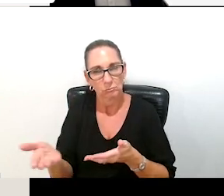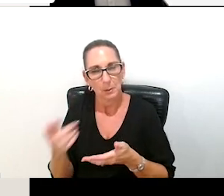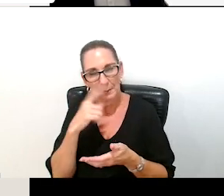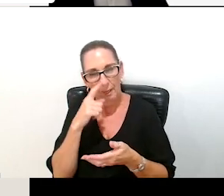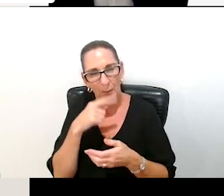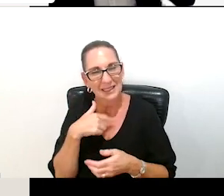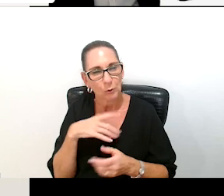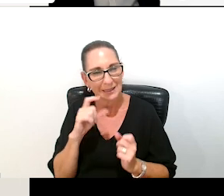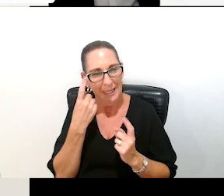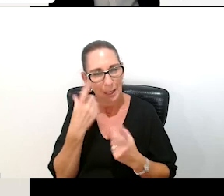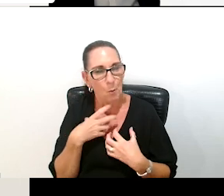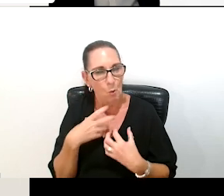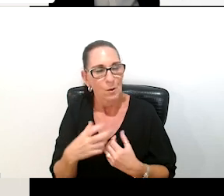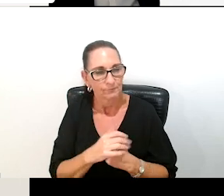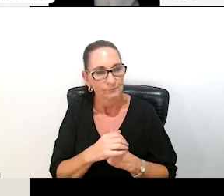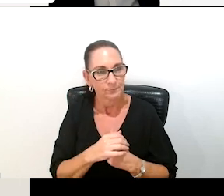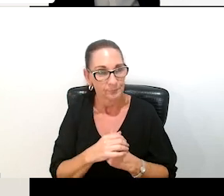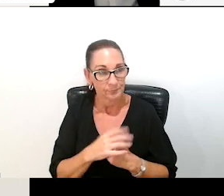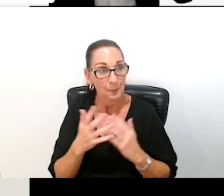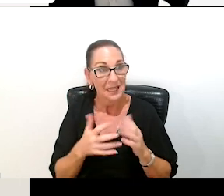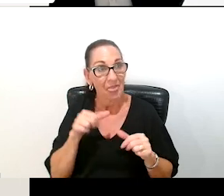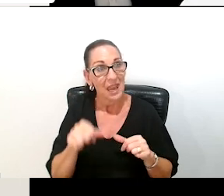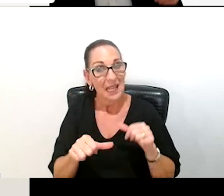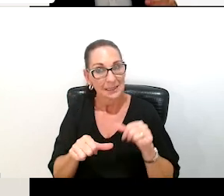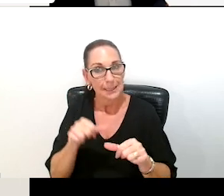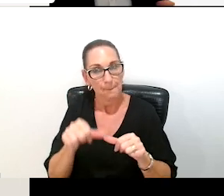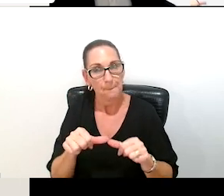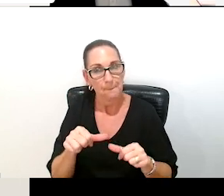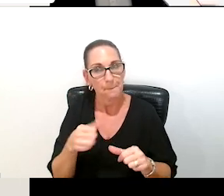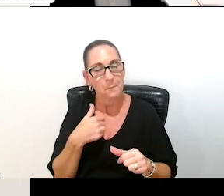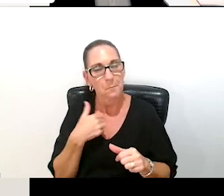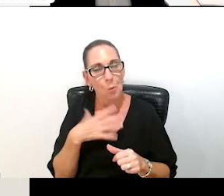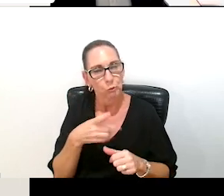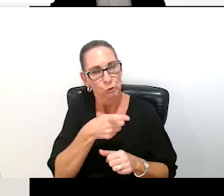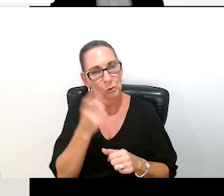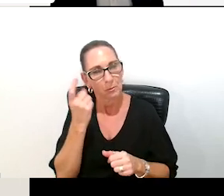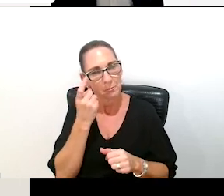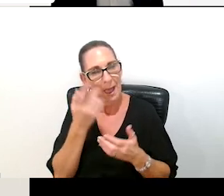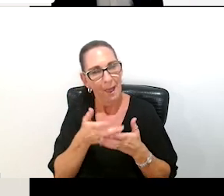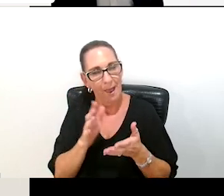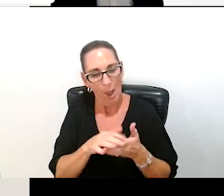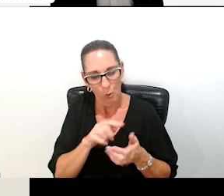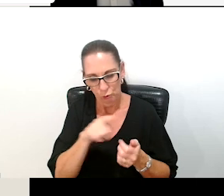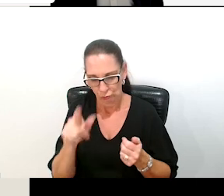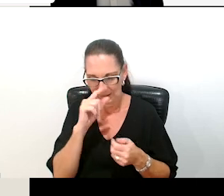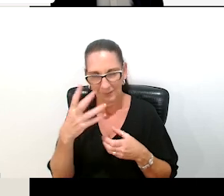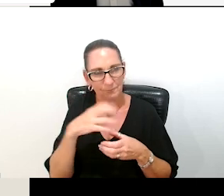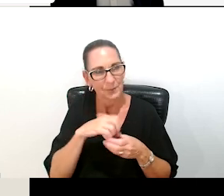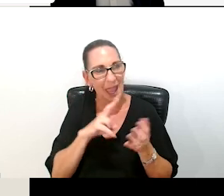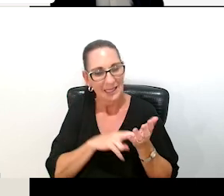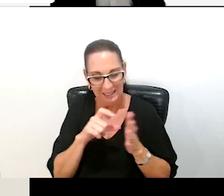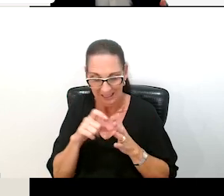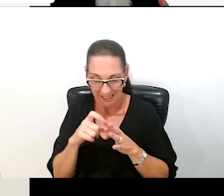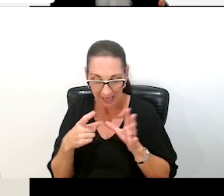understand. So for the next steps, I would like you to consider how could you engage with the National Disability Data